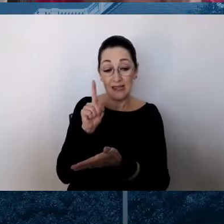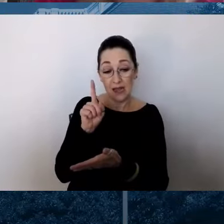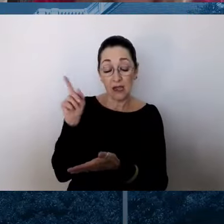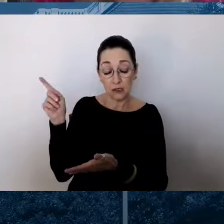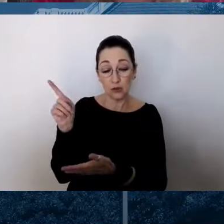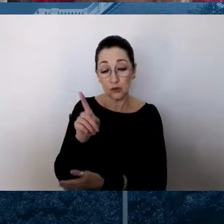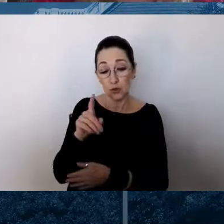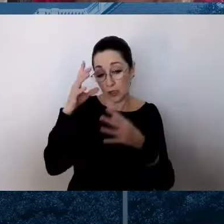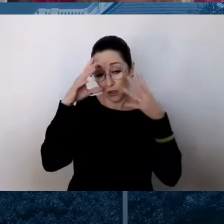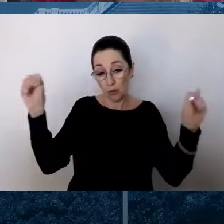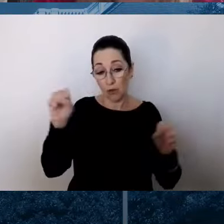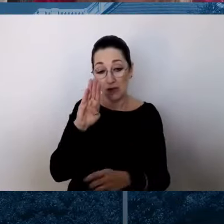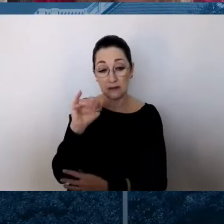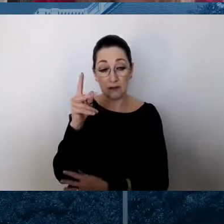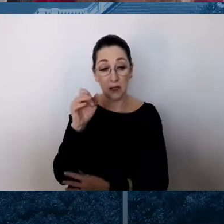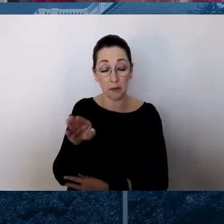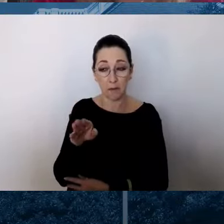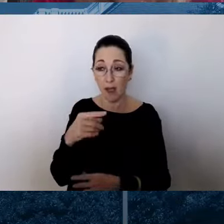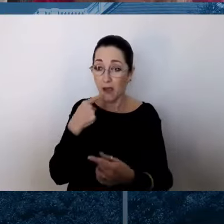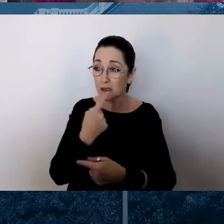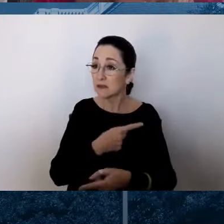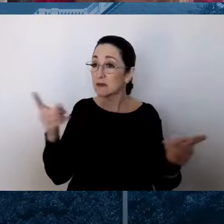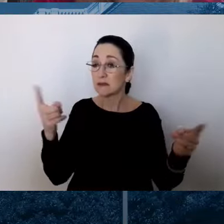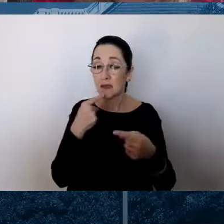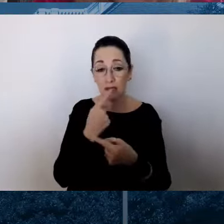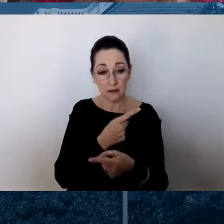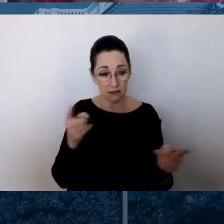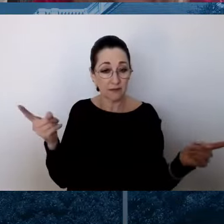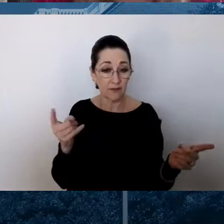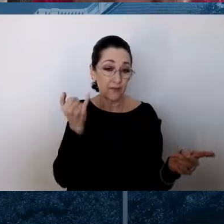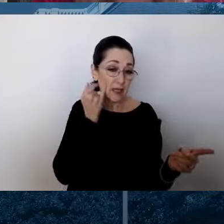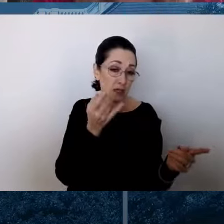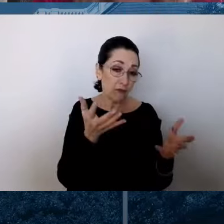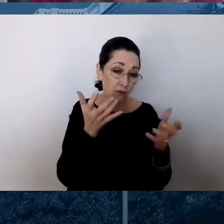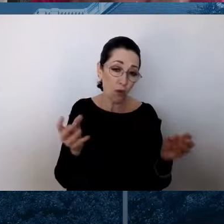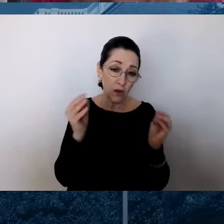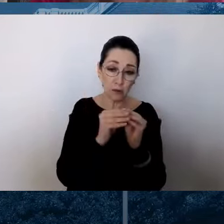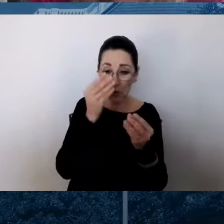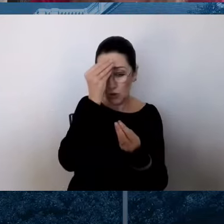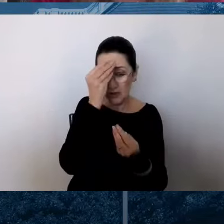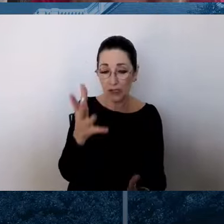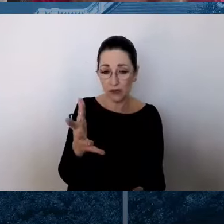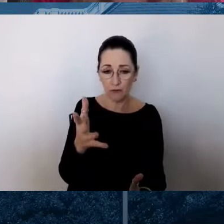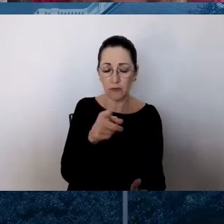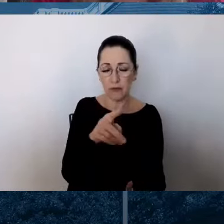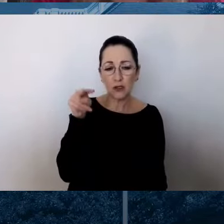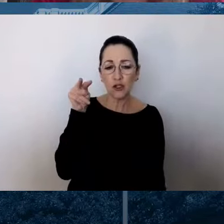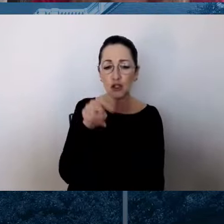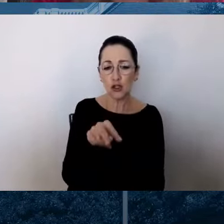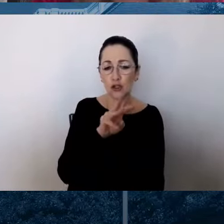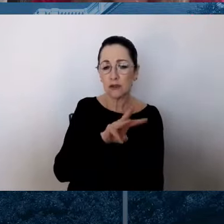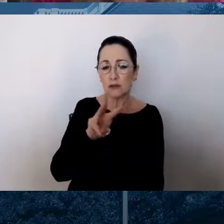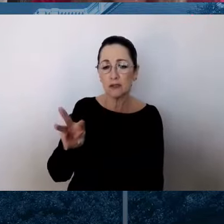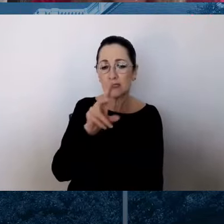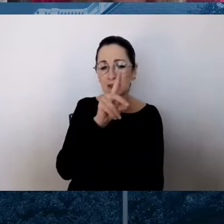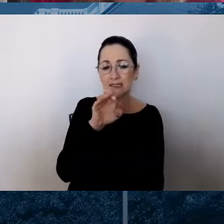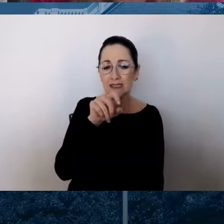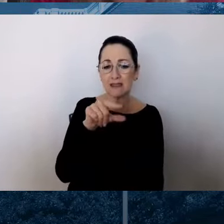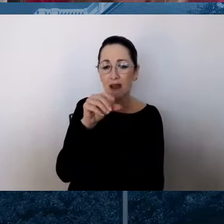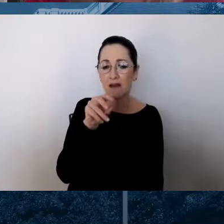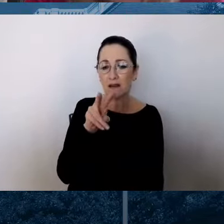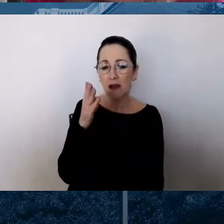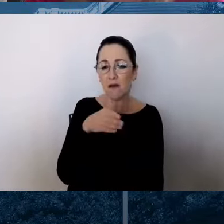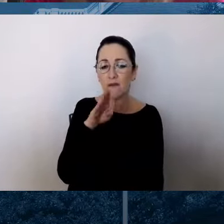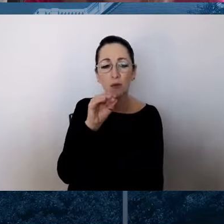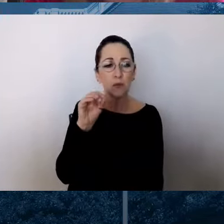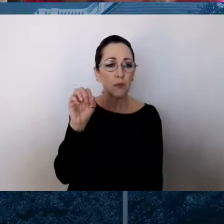have questions and want more information, visit de.gov/boosters on our website. And now back to you,